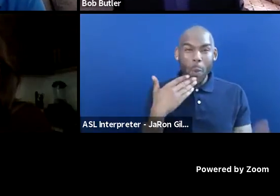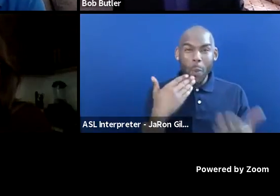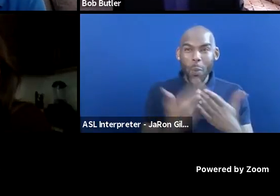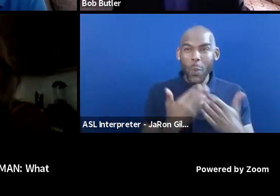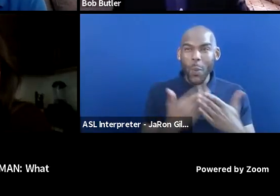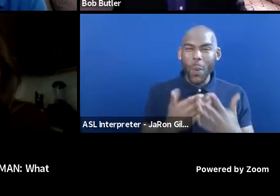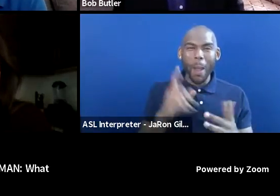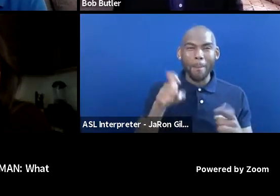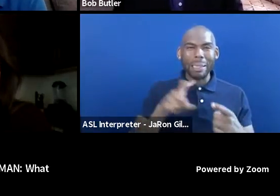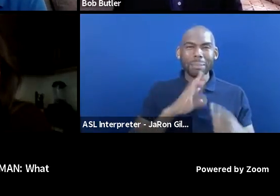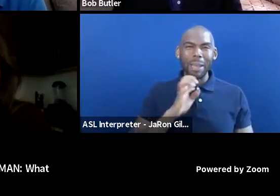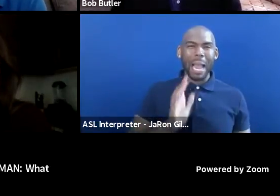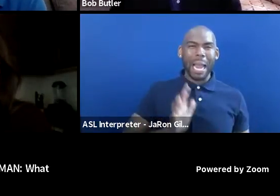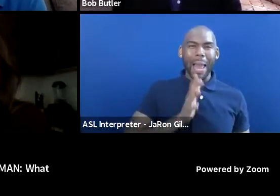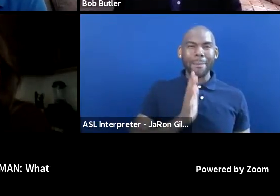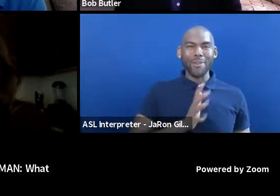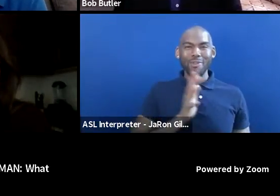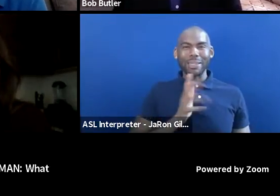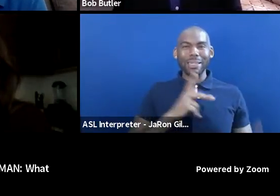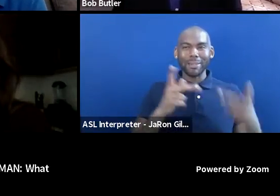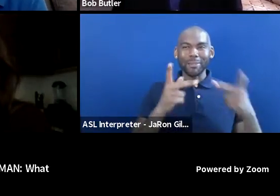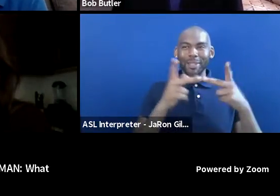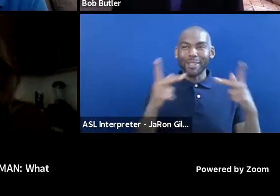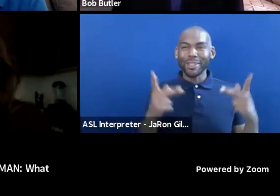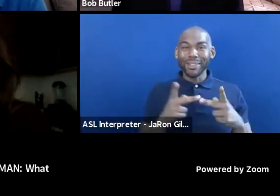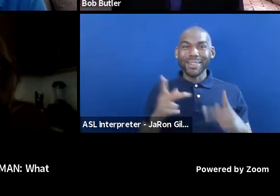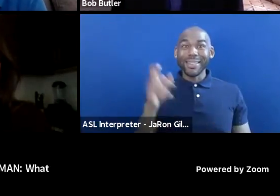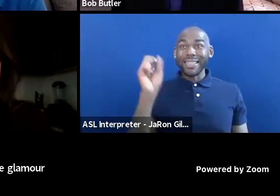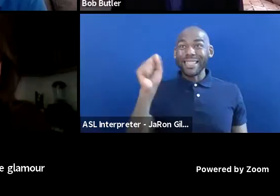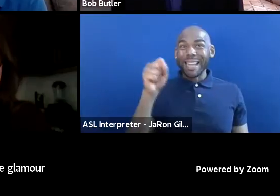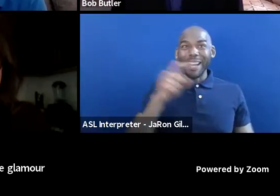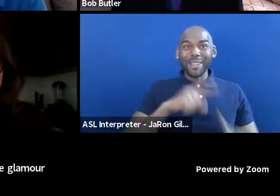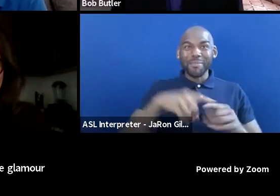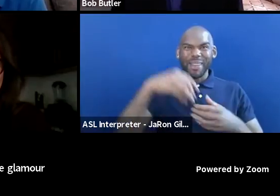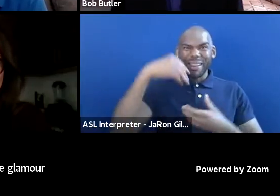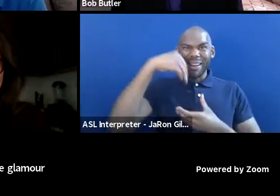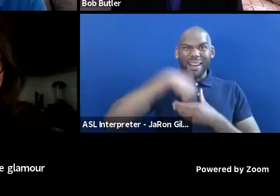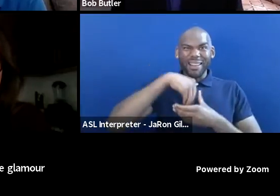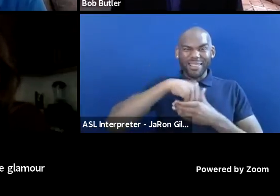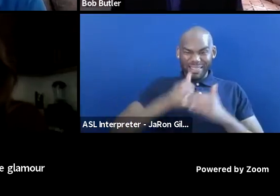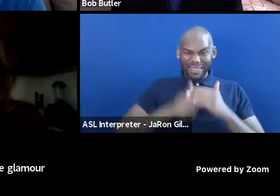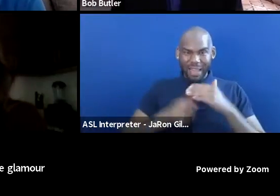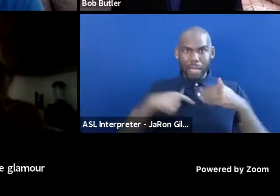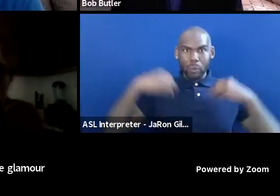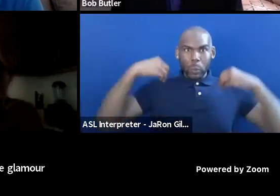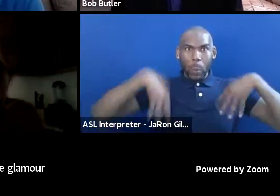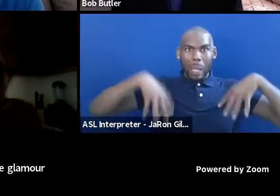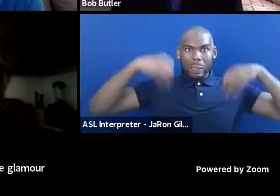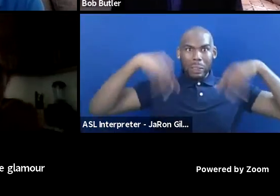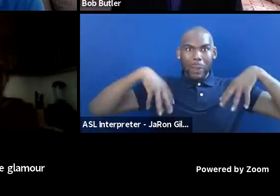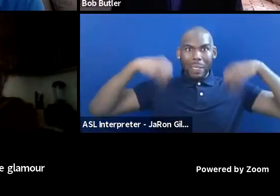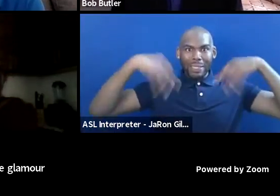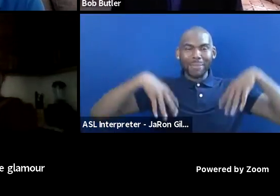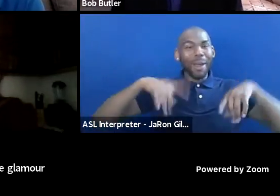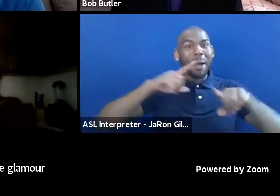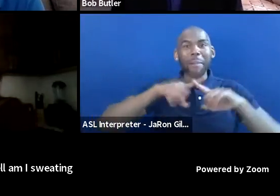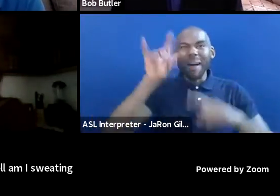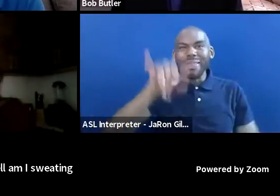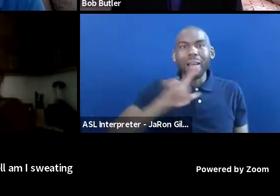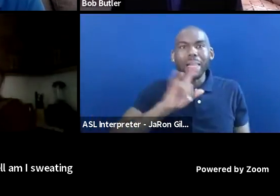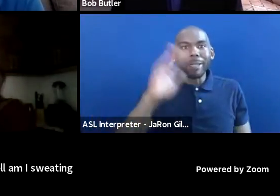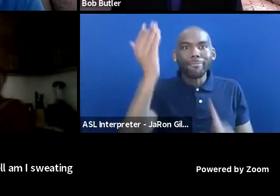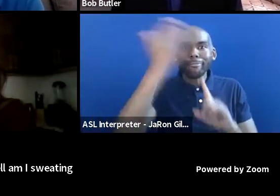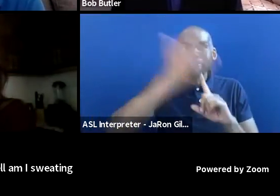glamorous position. Yeah, well, I'm sweating a little underneath when that's happening. But that's some of the smoke and mirrors of it. That's